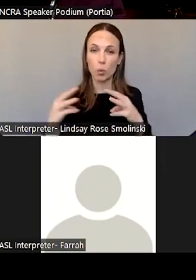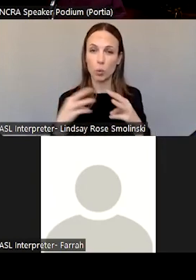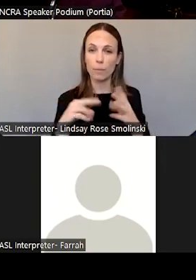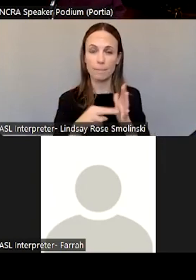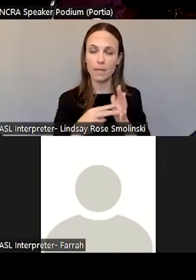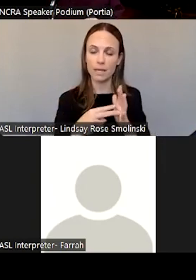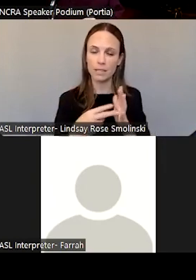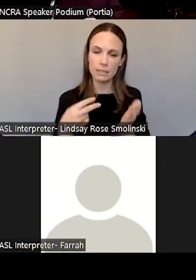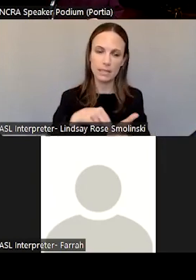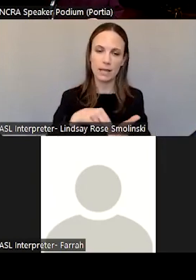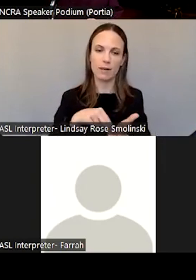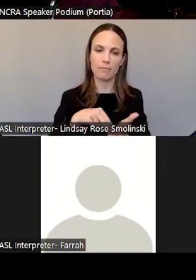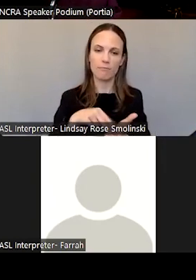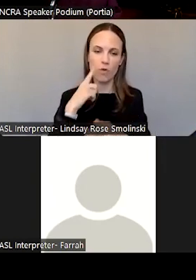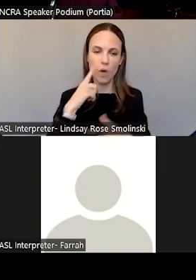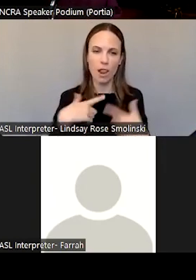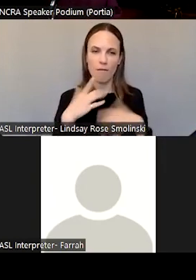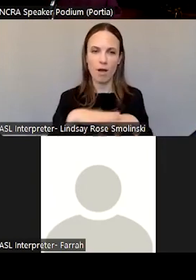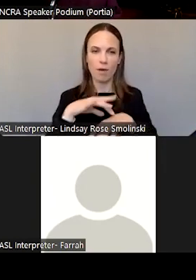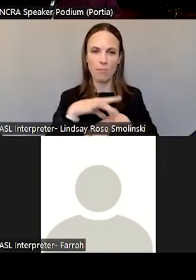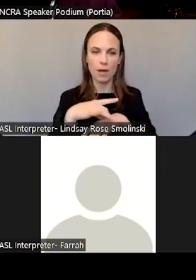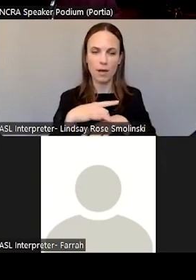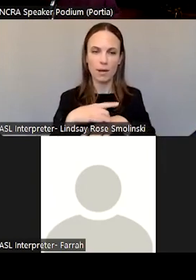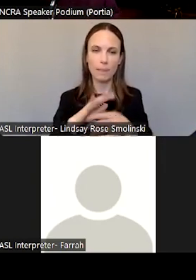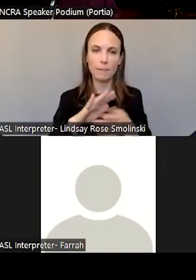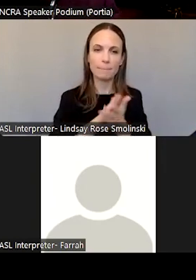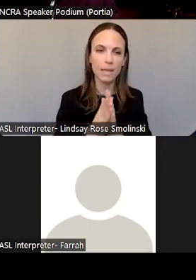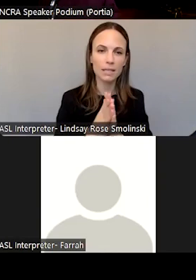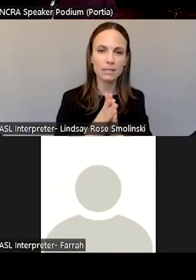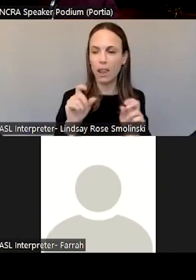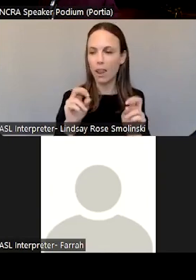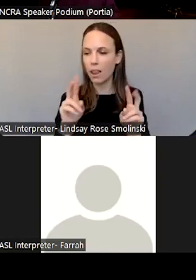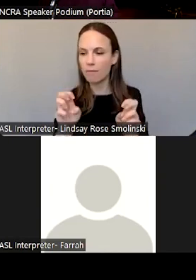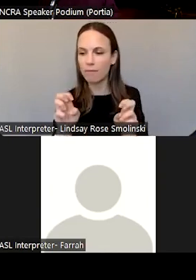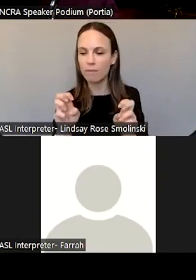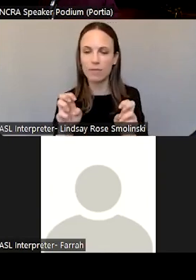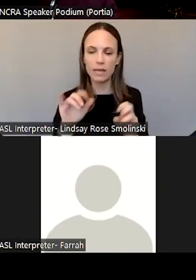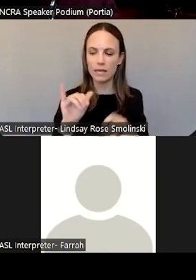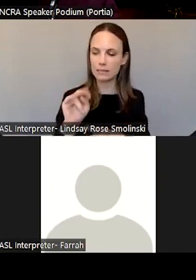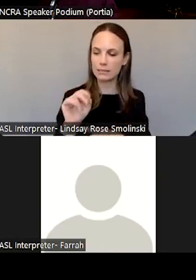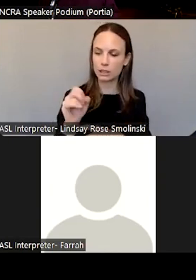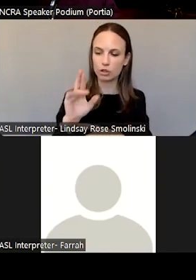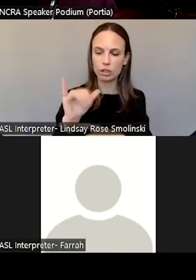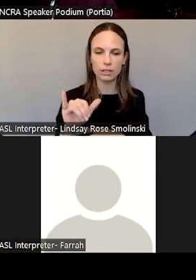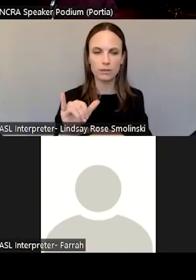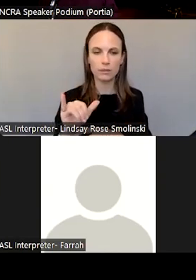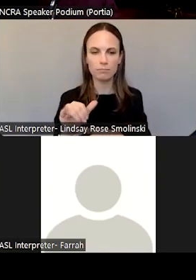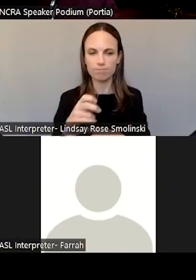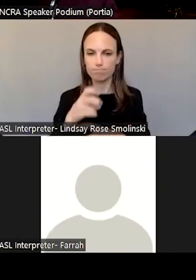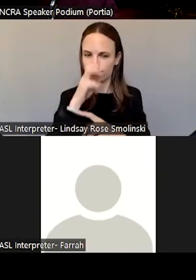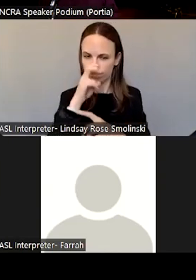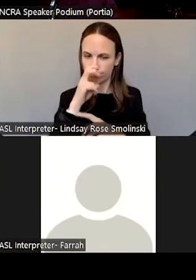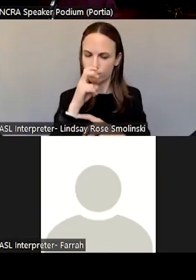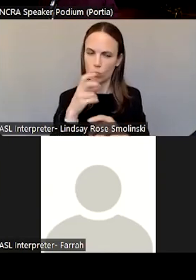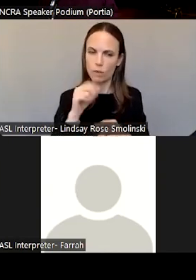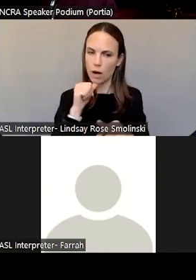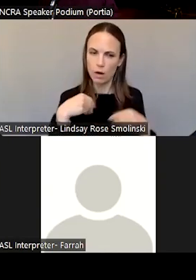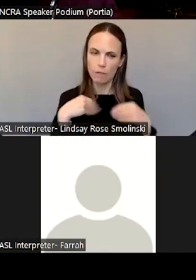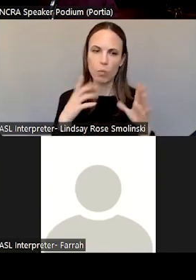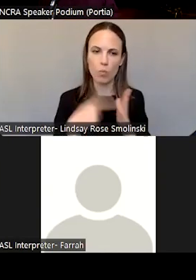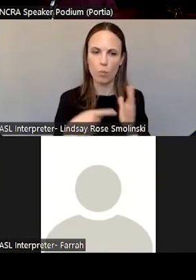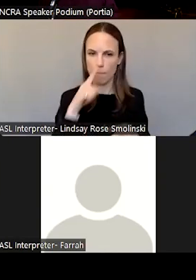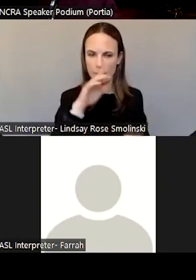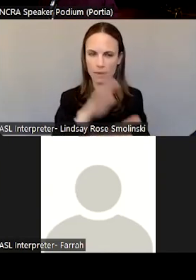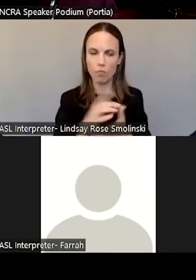for life on the planet in peace and love and integrity, to stand firm for what we believe